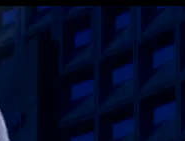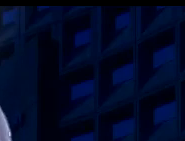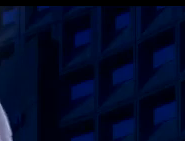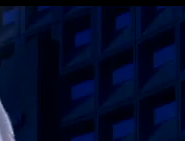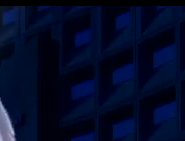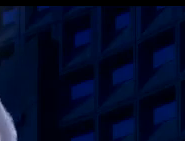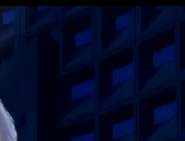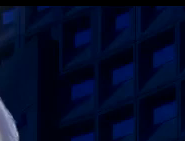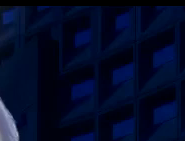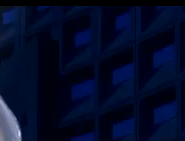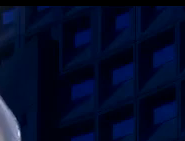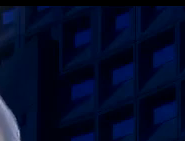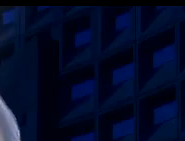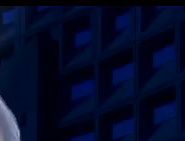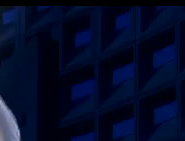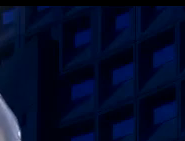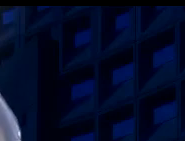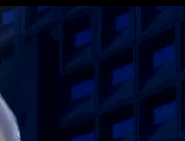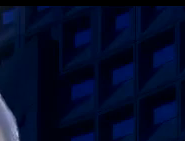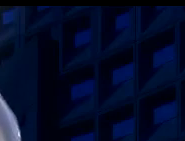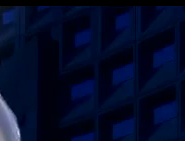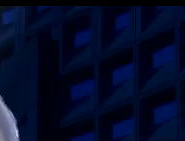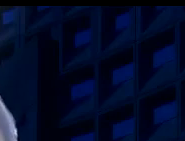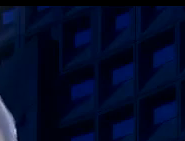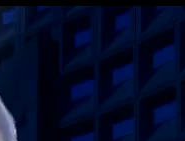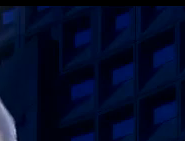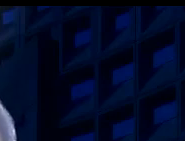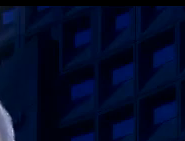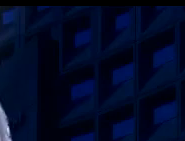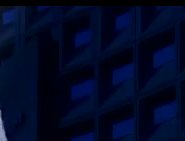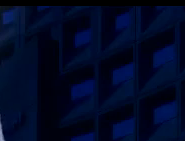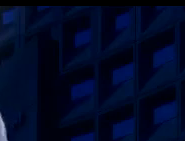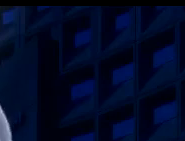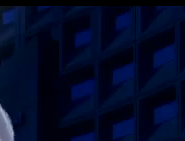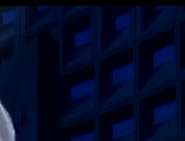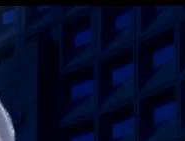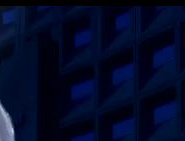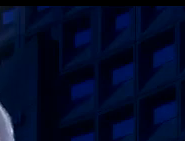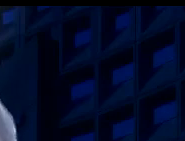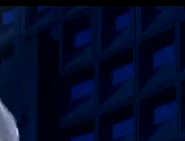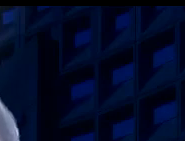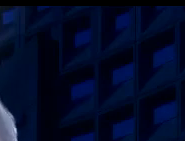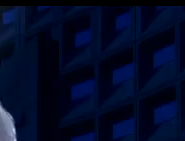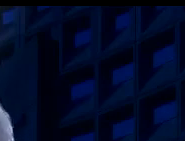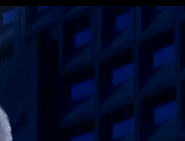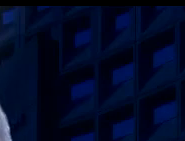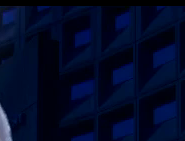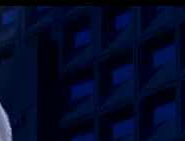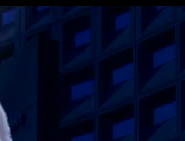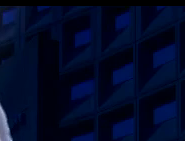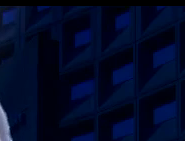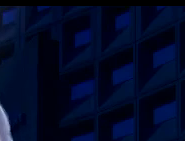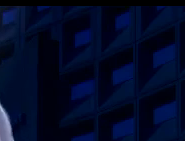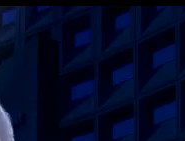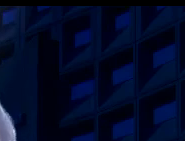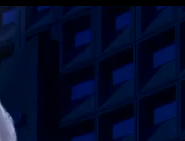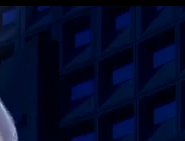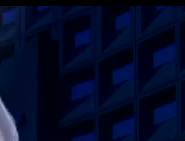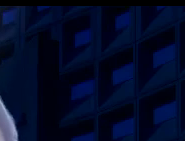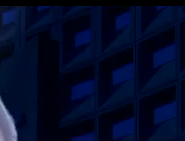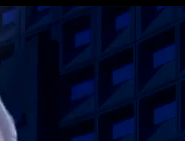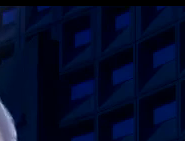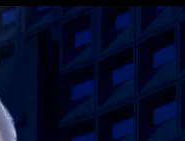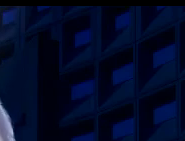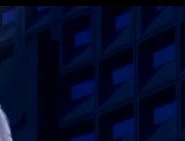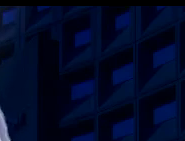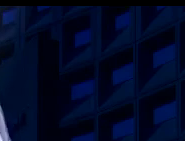the argument. And so this discussion is still ongoing regarding being able to implement it, but